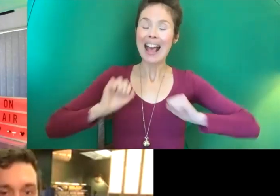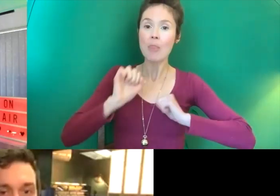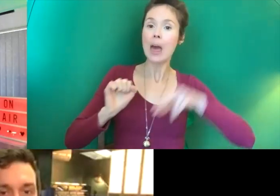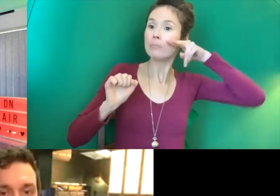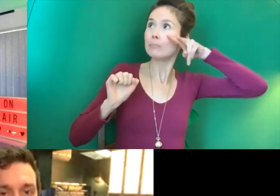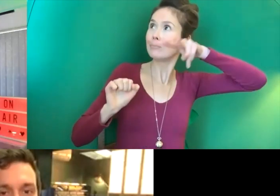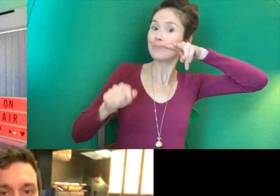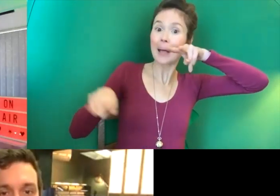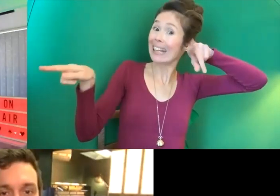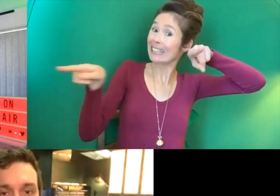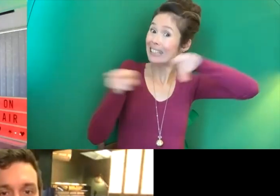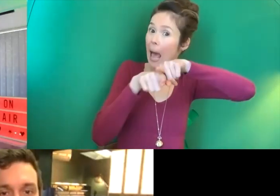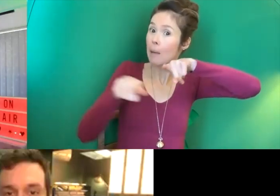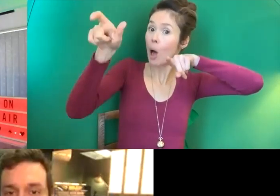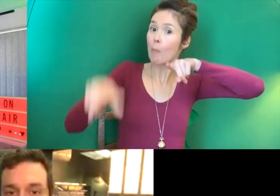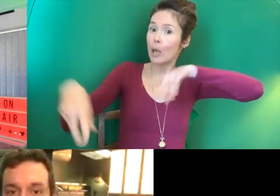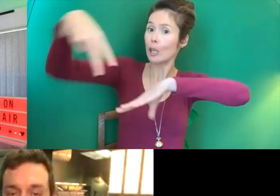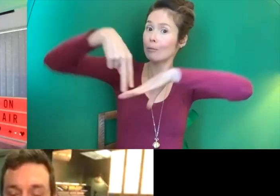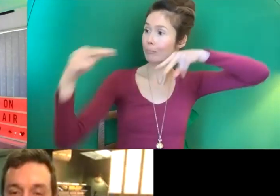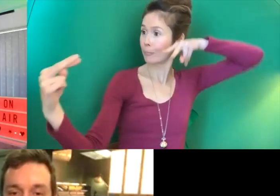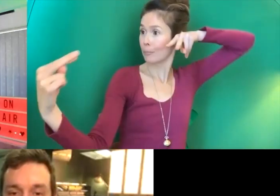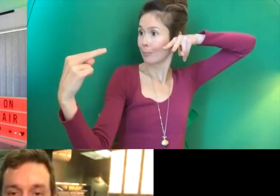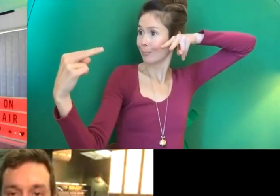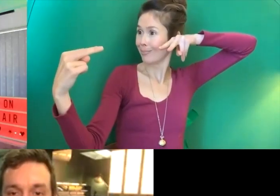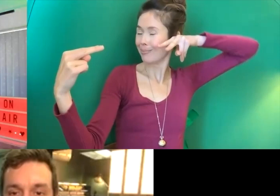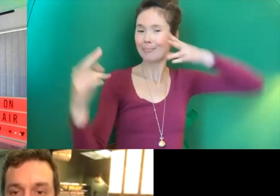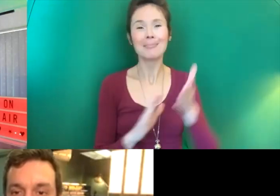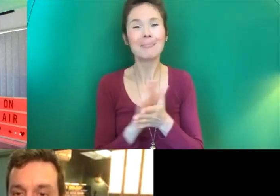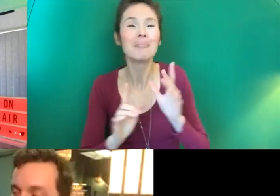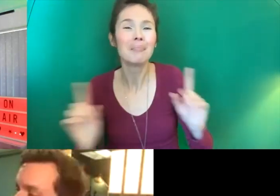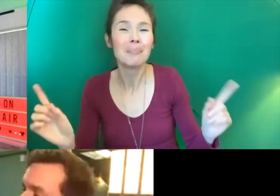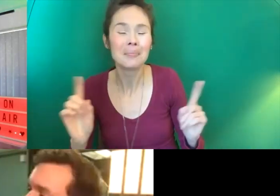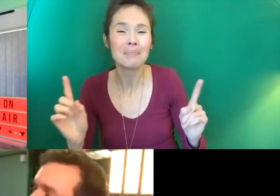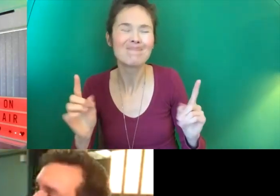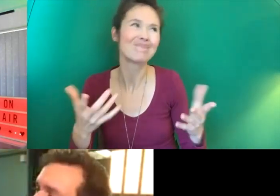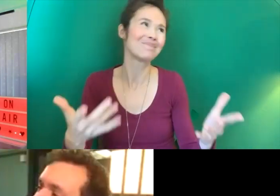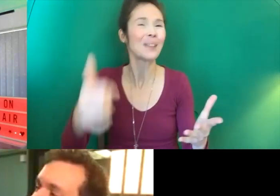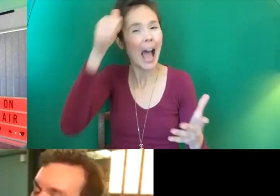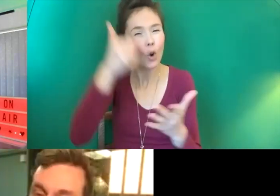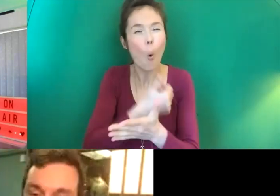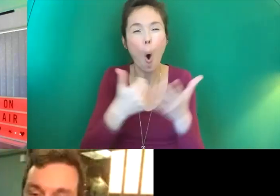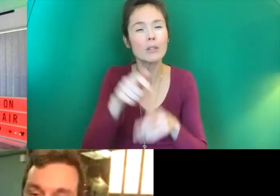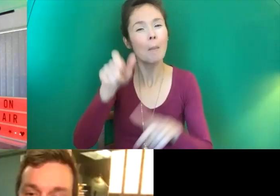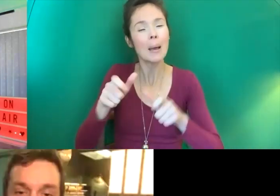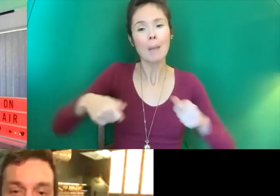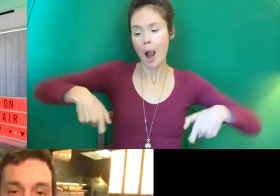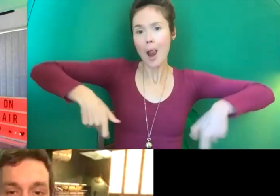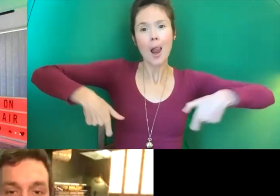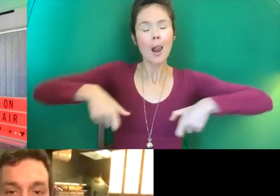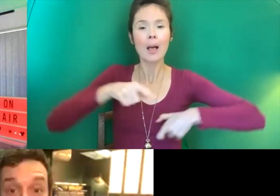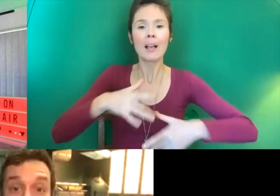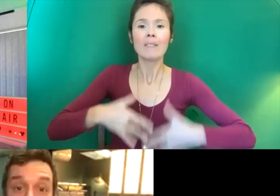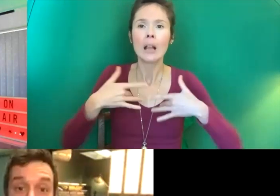and you don't feel like you're sort of what's often been described as like in a playpen through the other side of the studio where